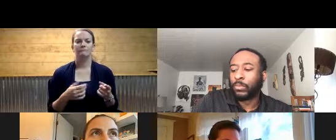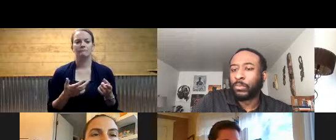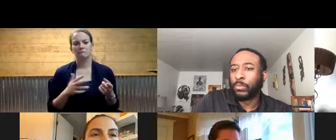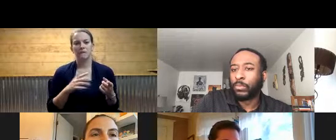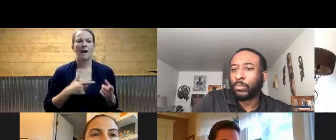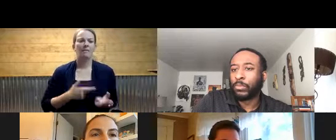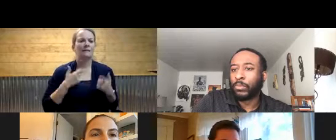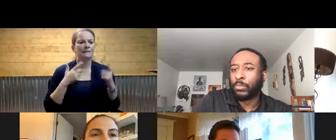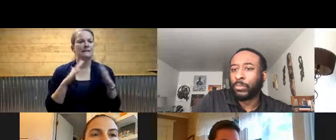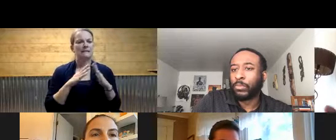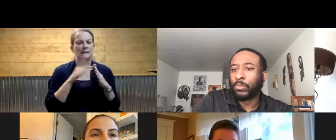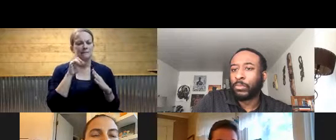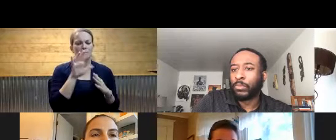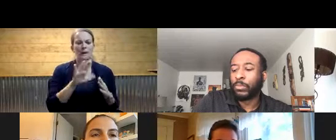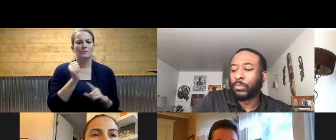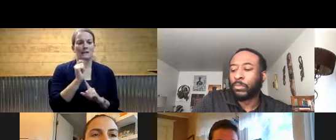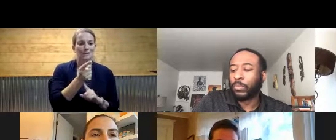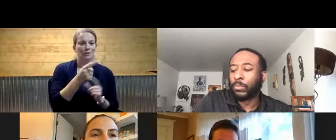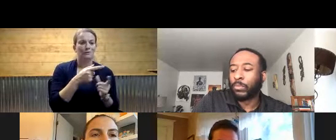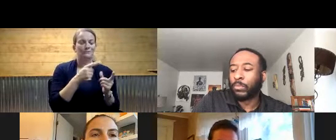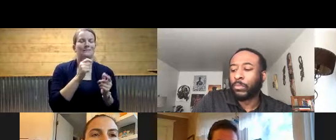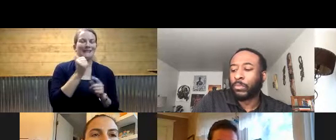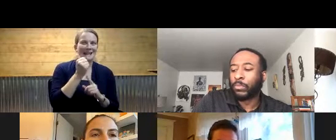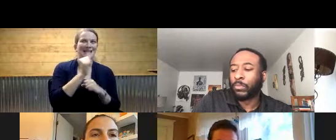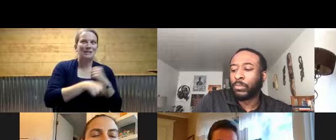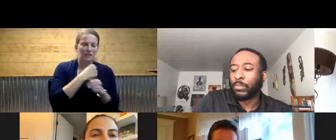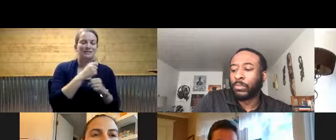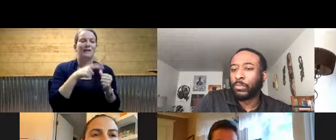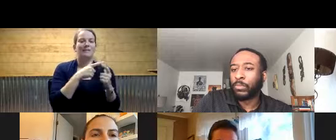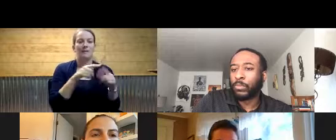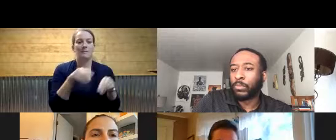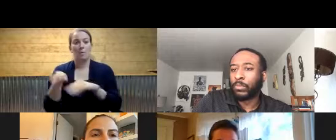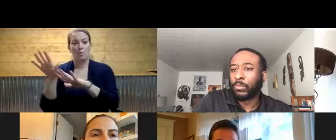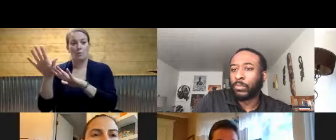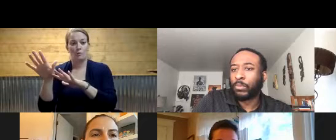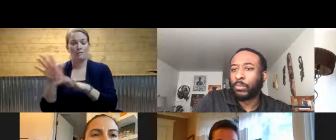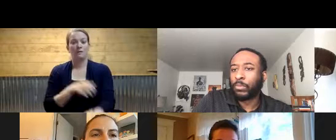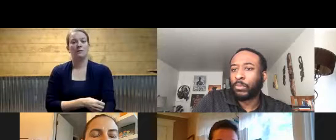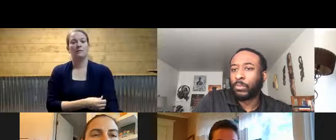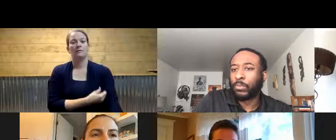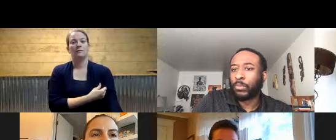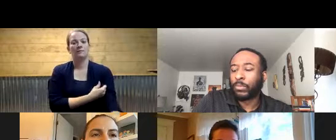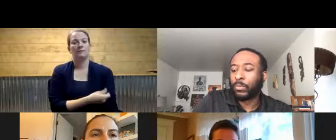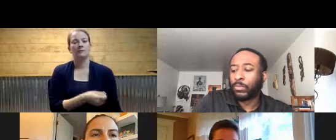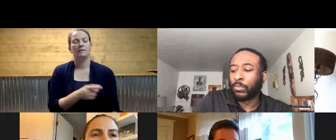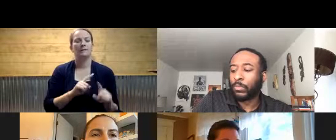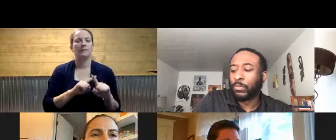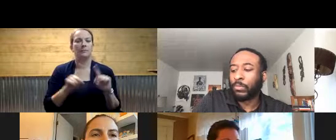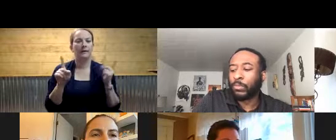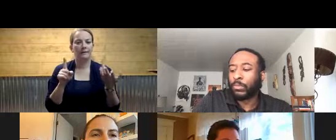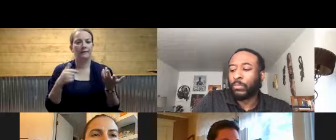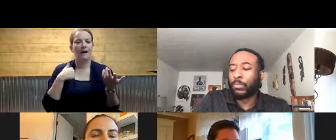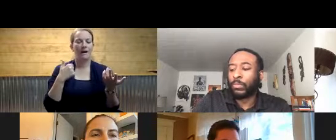for 10 years, and then we moved away from the city. But it was pretty much the same because when I would go to college, I'll meet up with